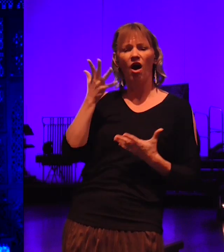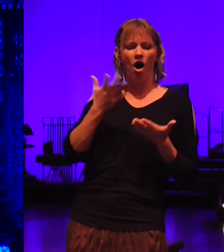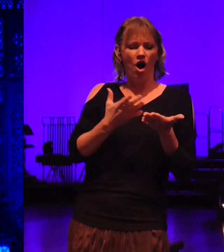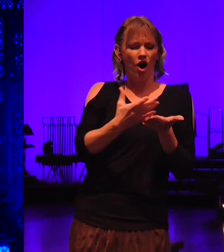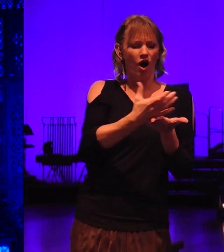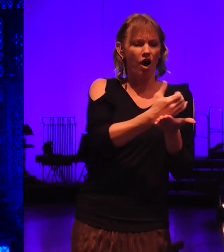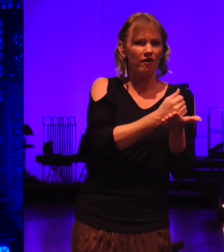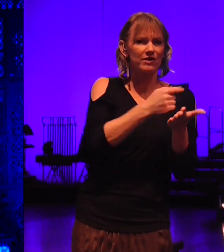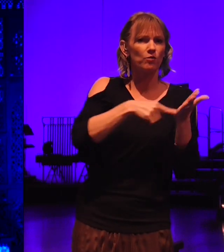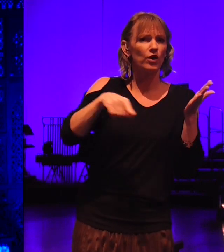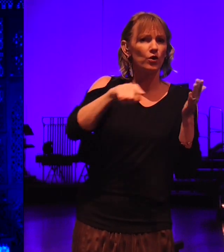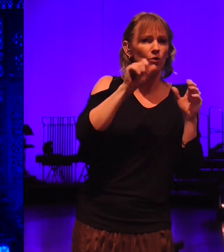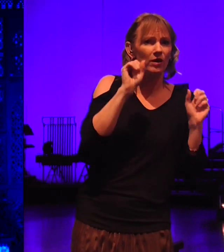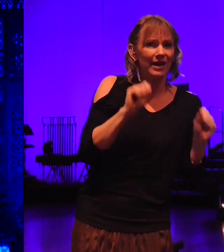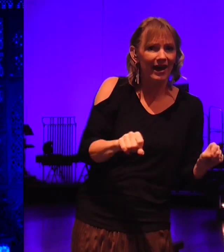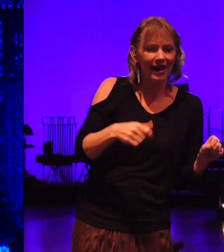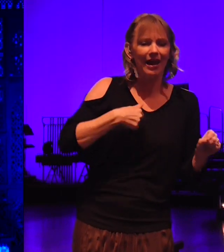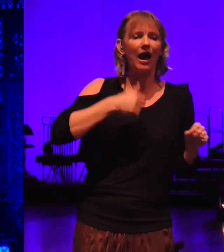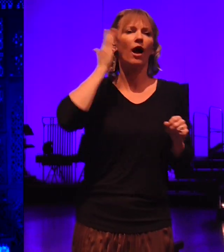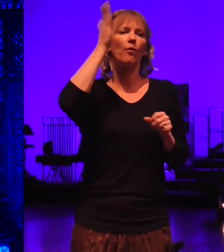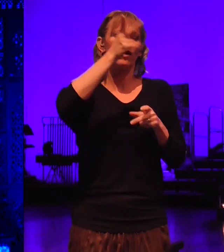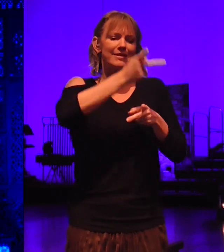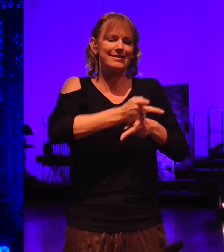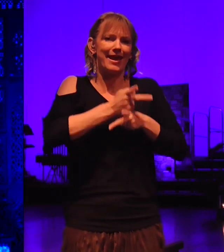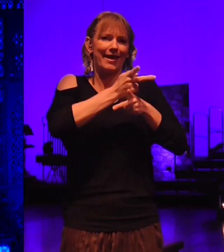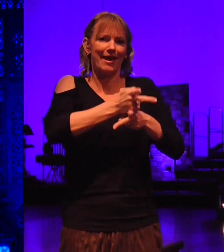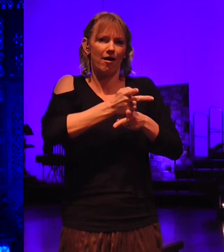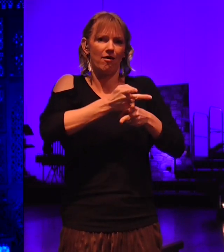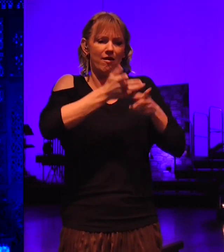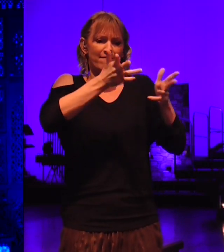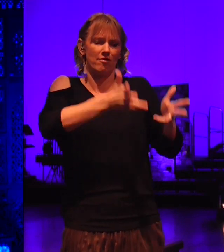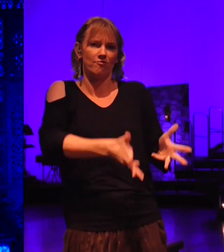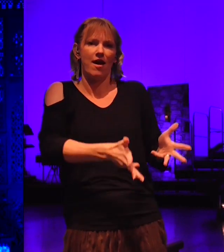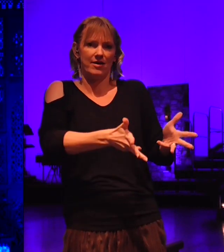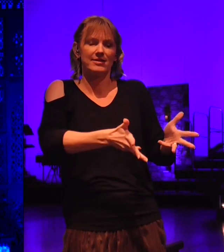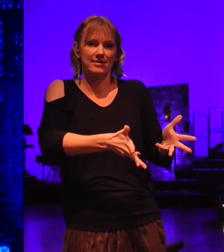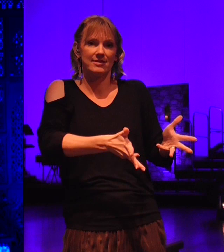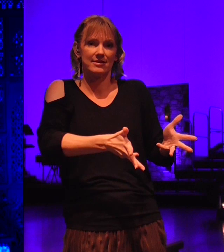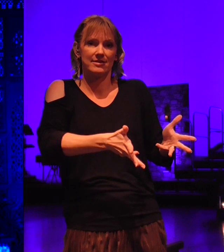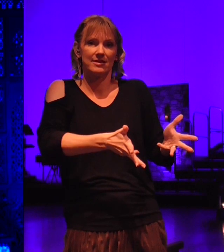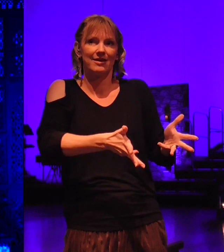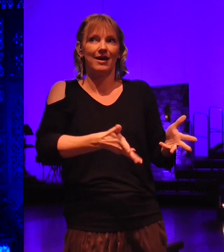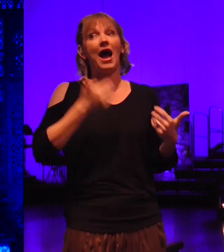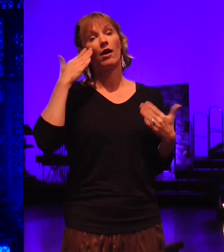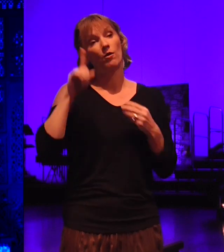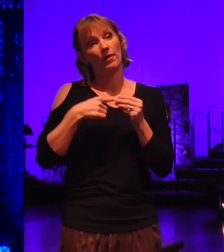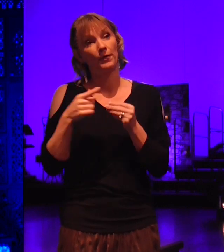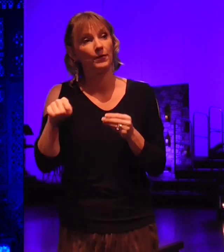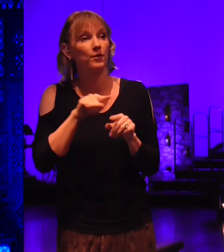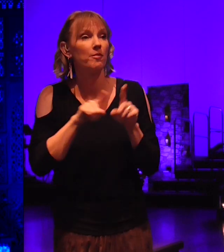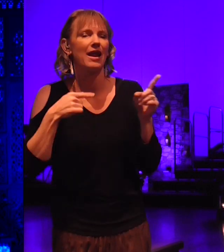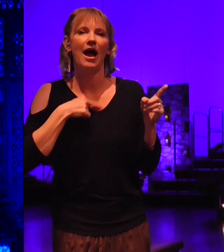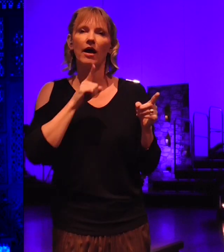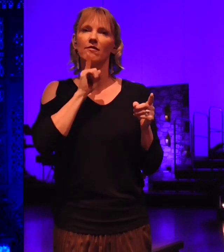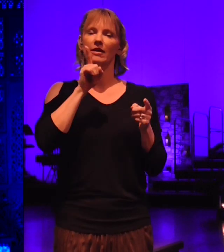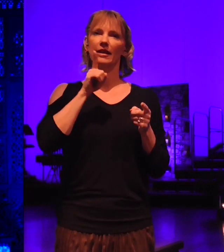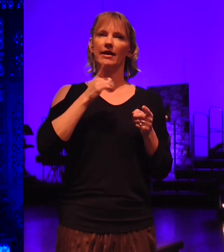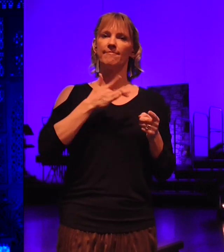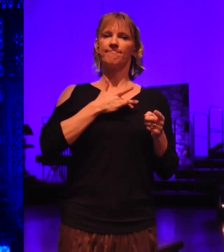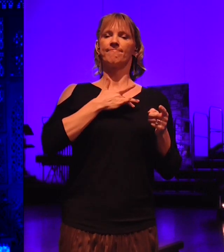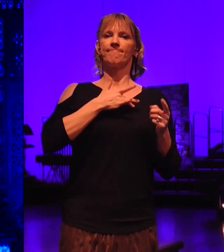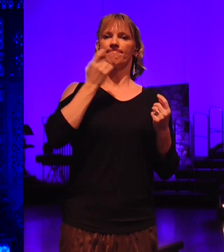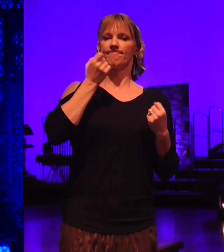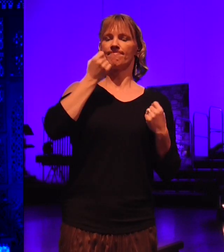can and I'll take care of the rest. I don't know about you, but I really resonate with that.